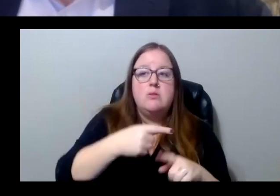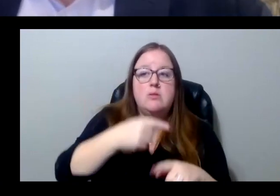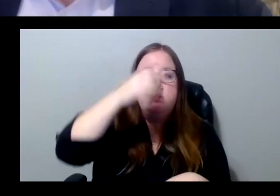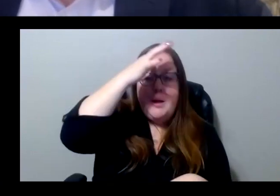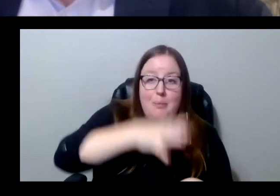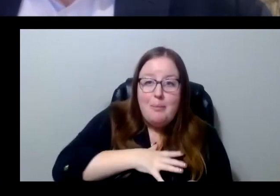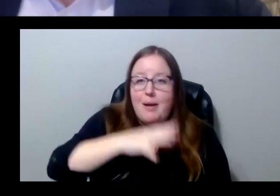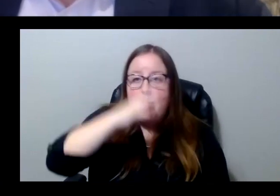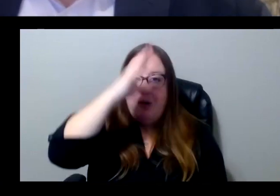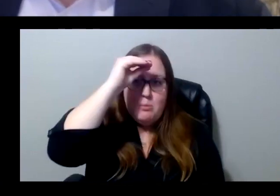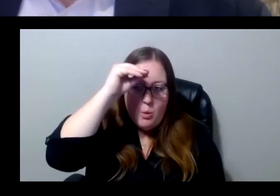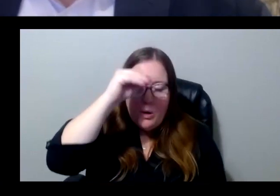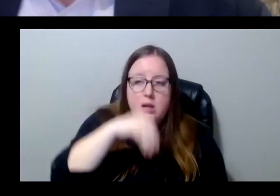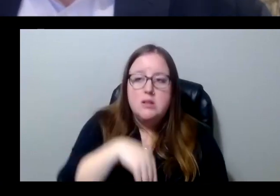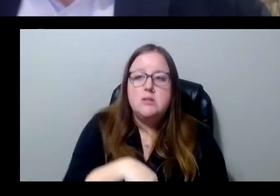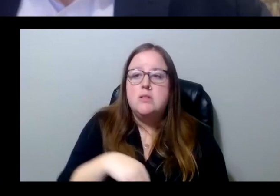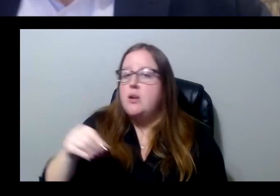It is a definite